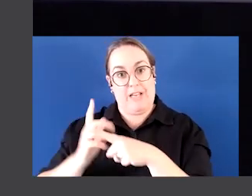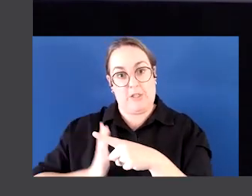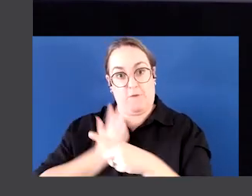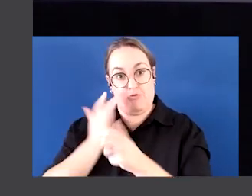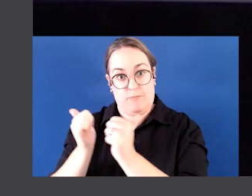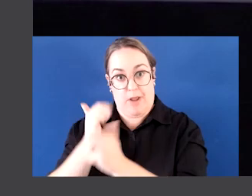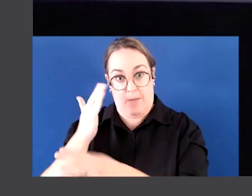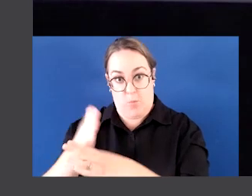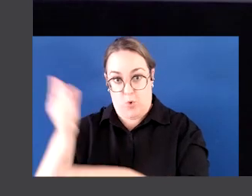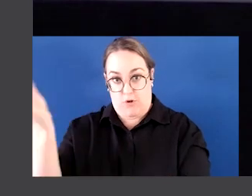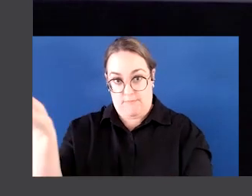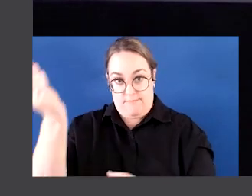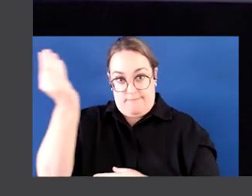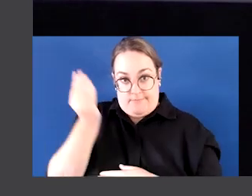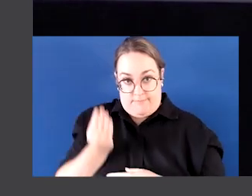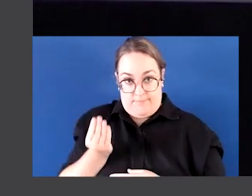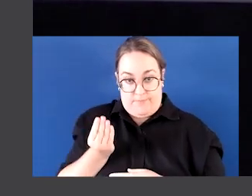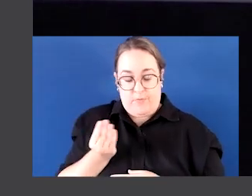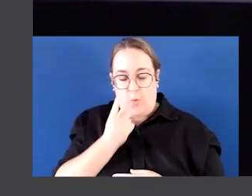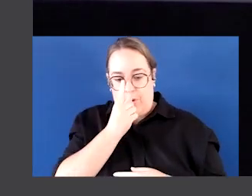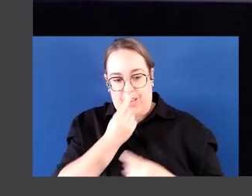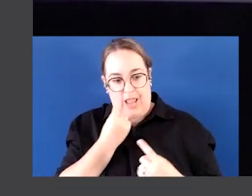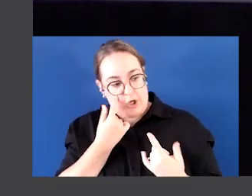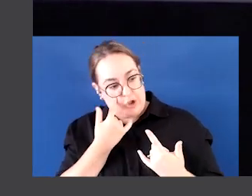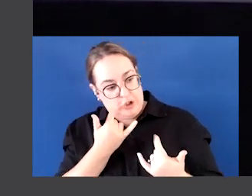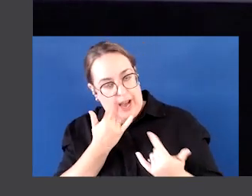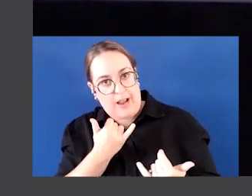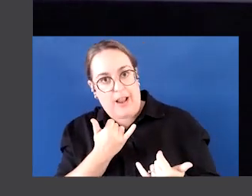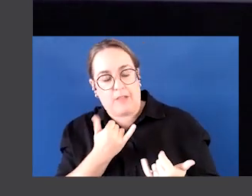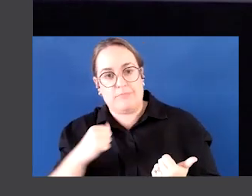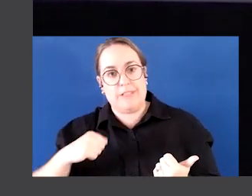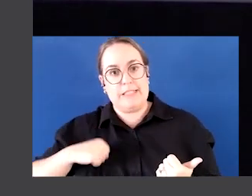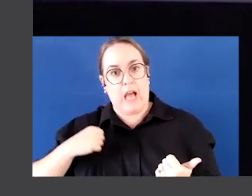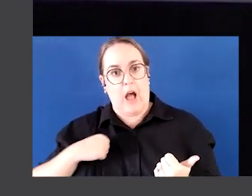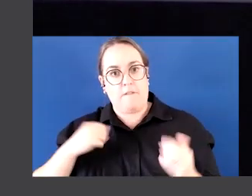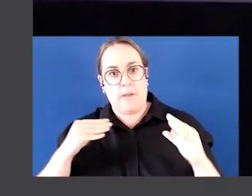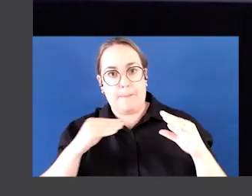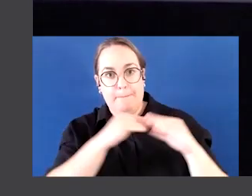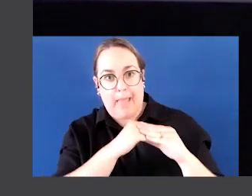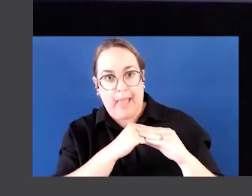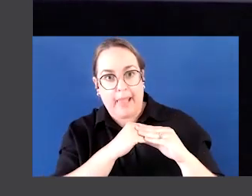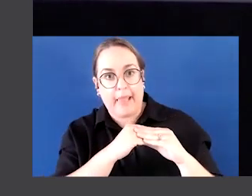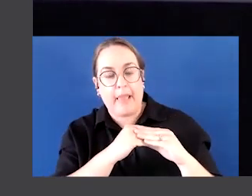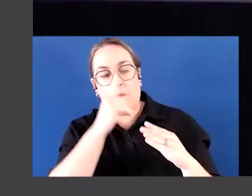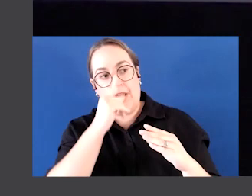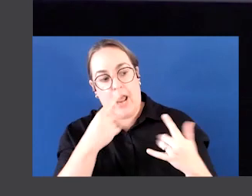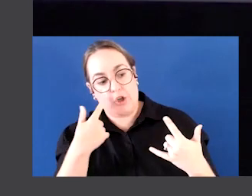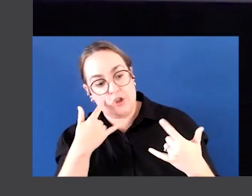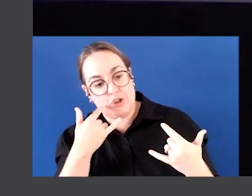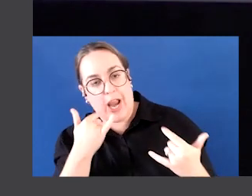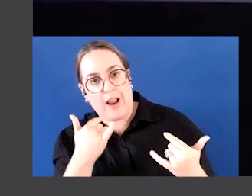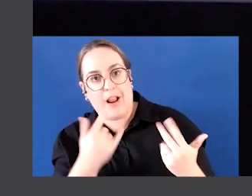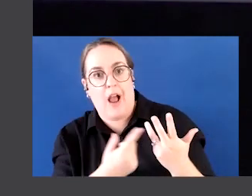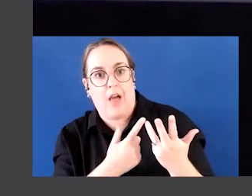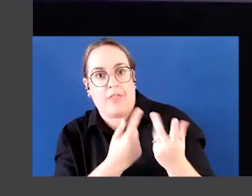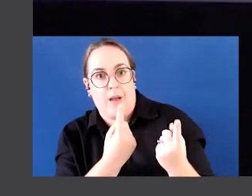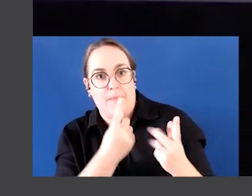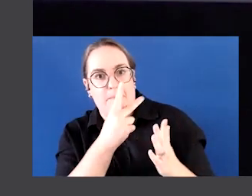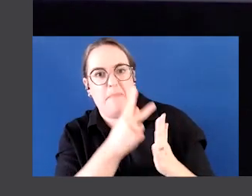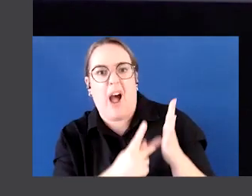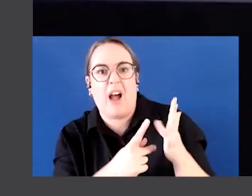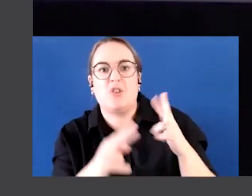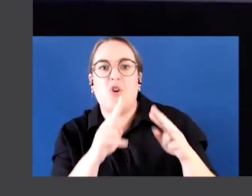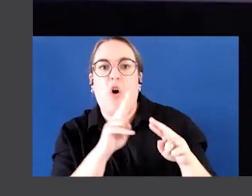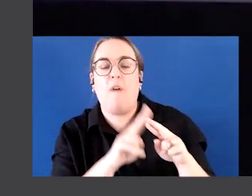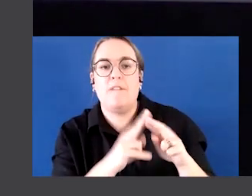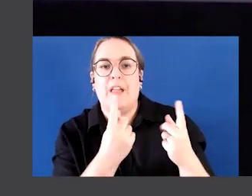and conflicts of interest, we can do some checking through employee bank accounts and whether it aligns with any vendors in